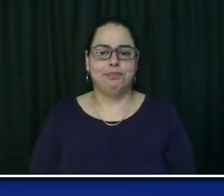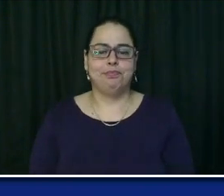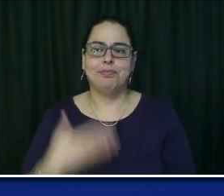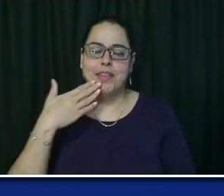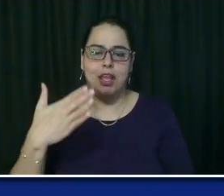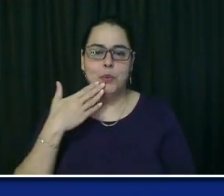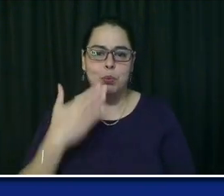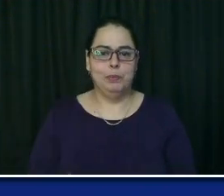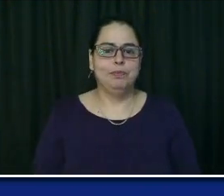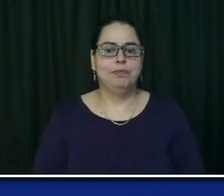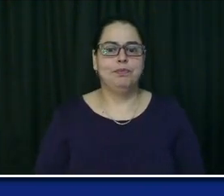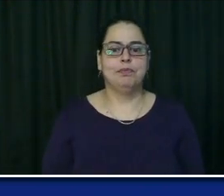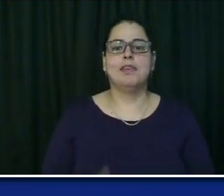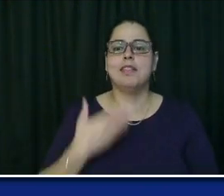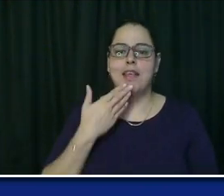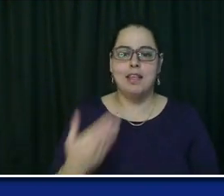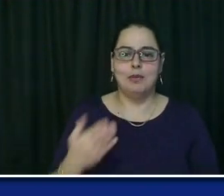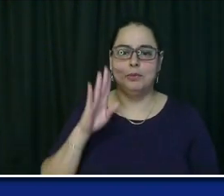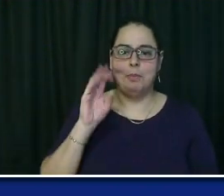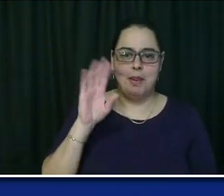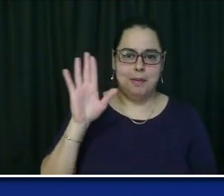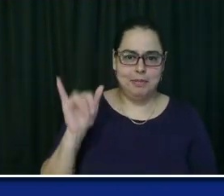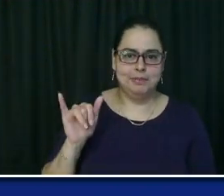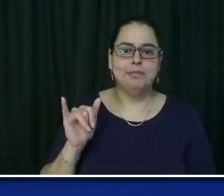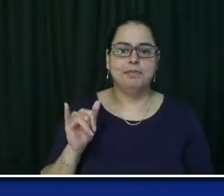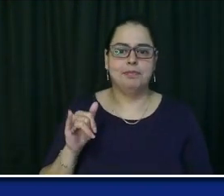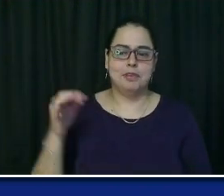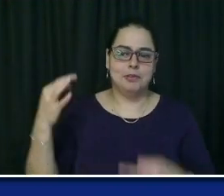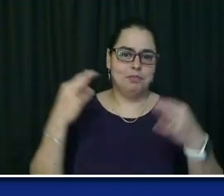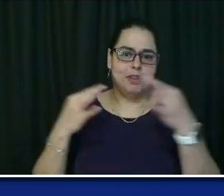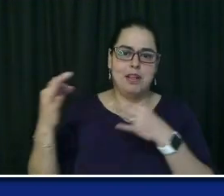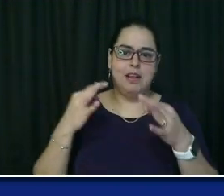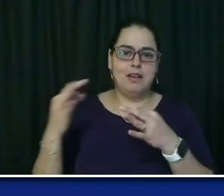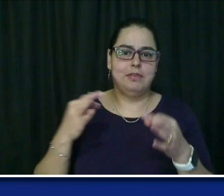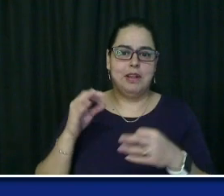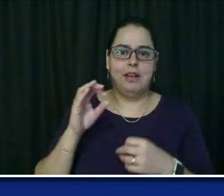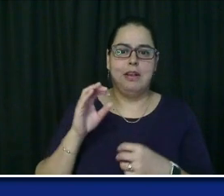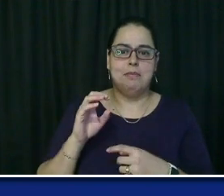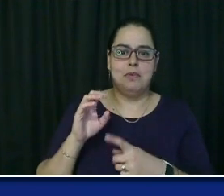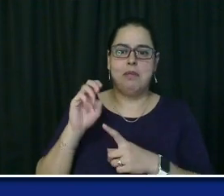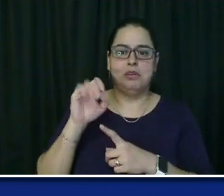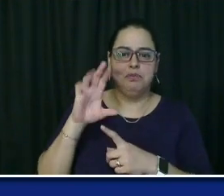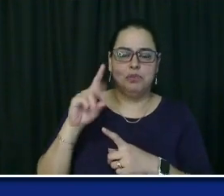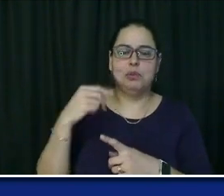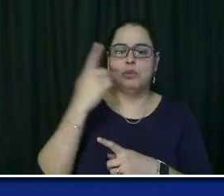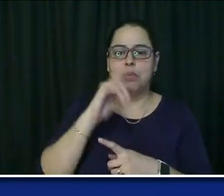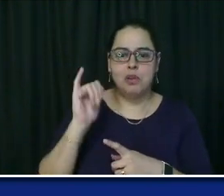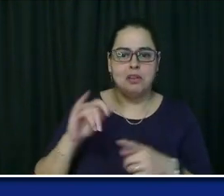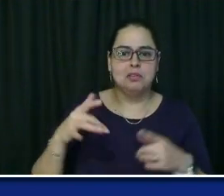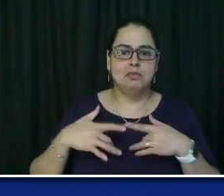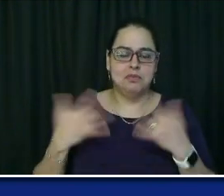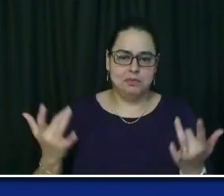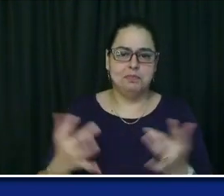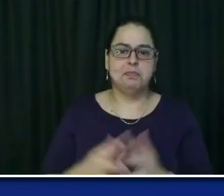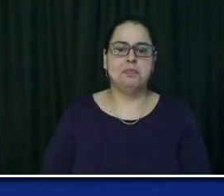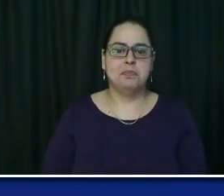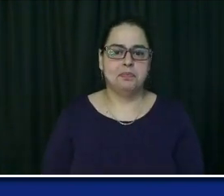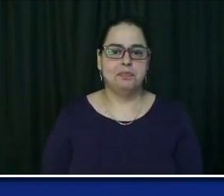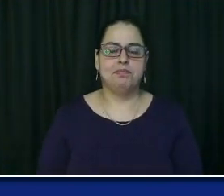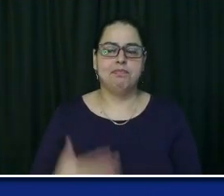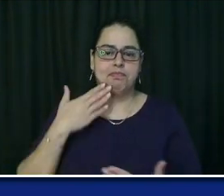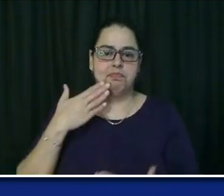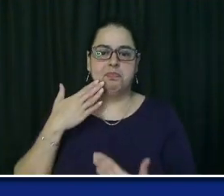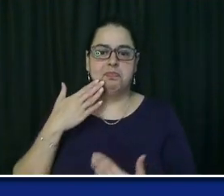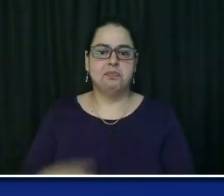responded to the pandemic. For those of you who may live in another part of the county, Pelham or Pound Ridge or Peekskill, it's very easy to